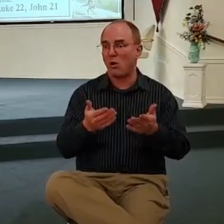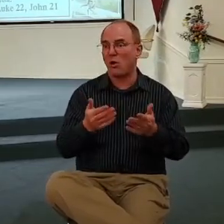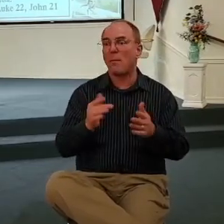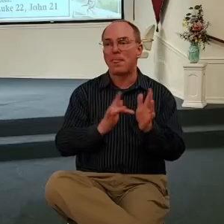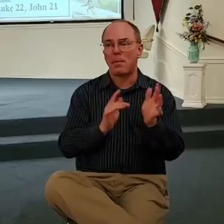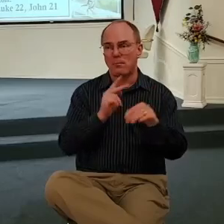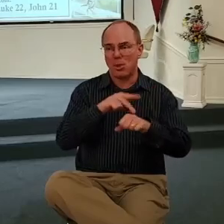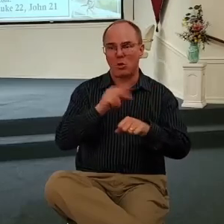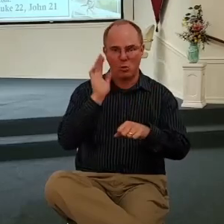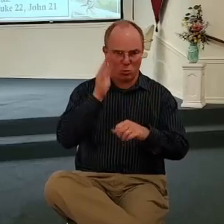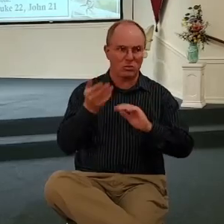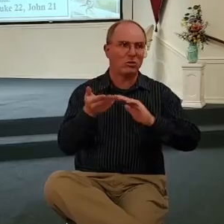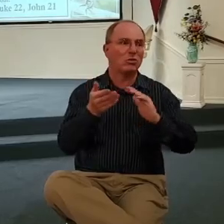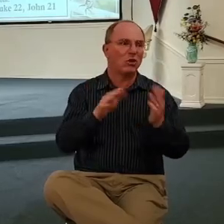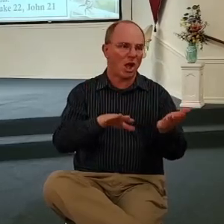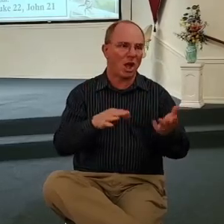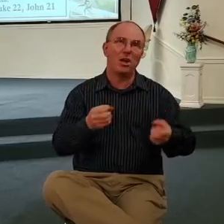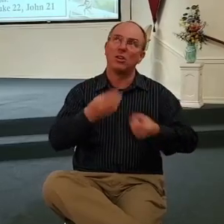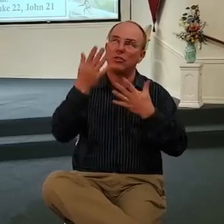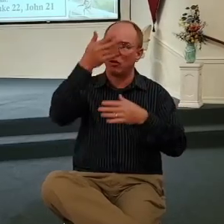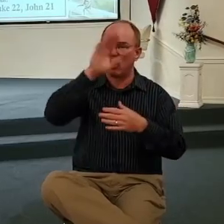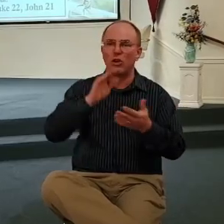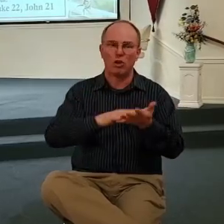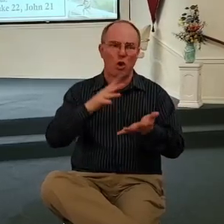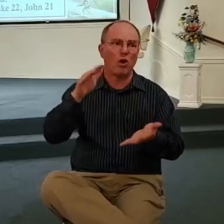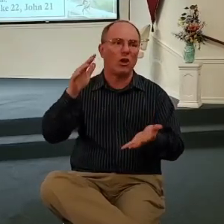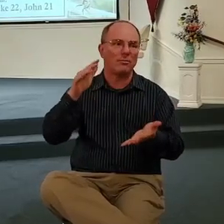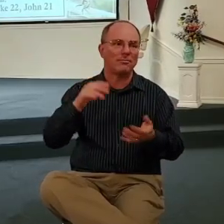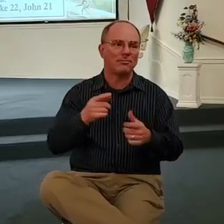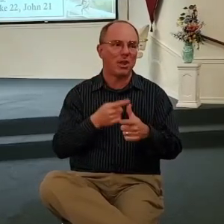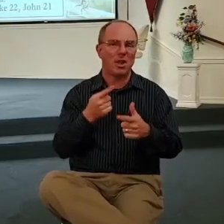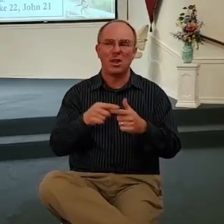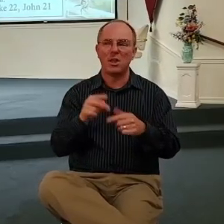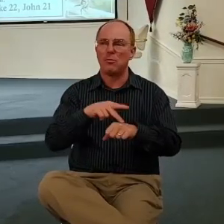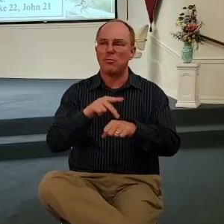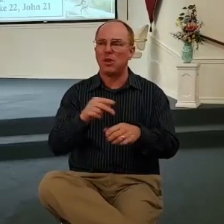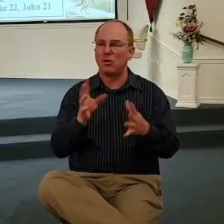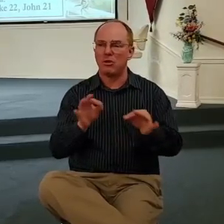What an intimate setting this is. Jesus around a fire